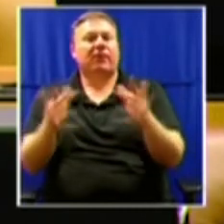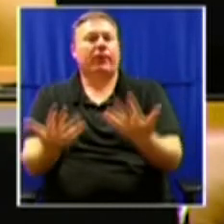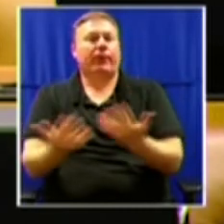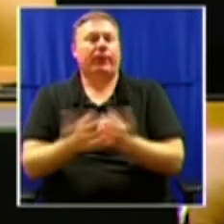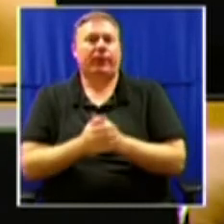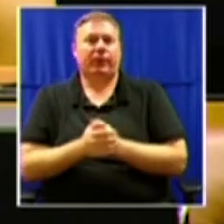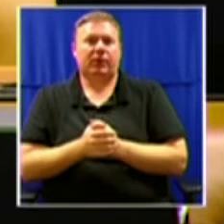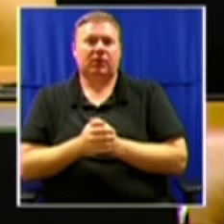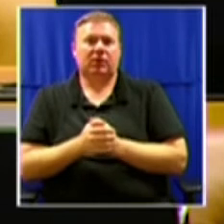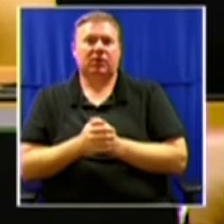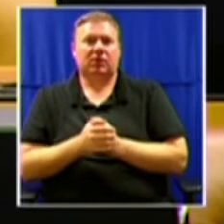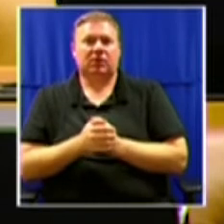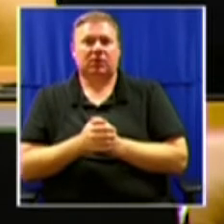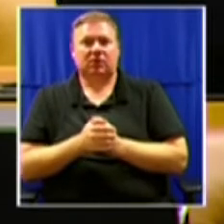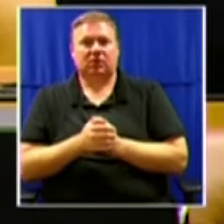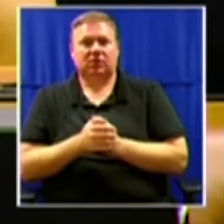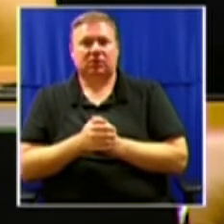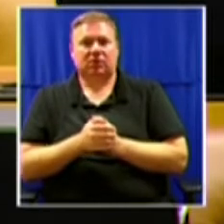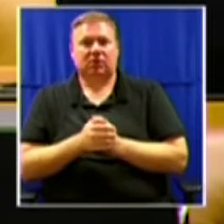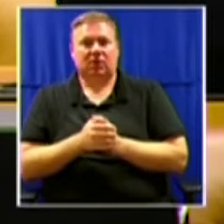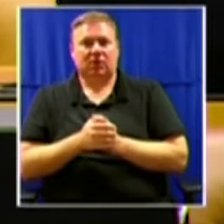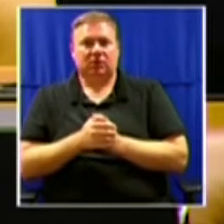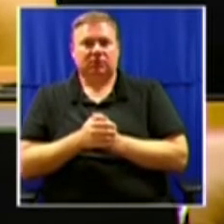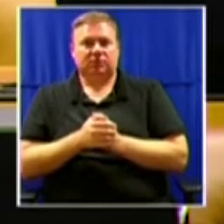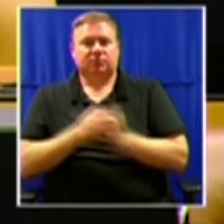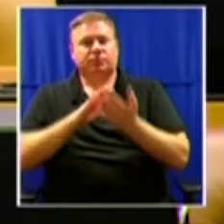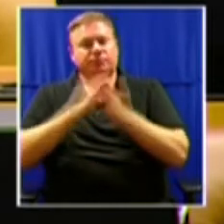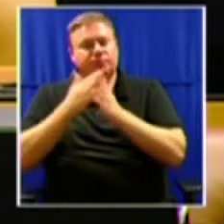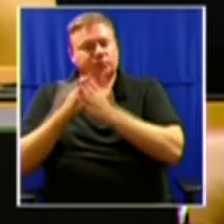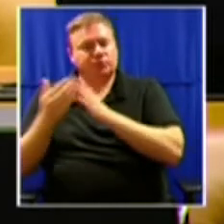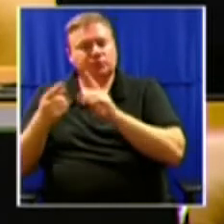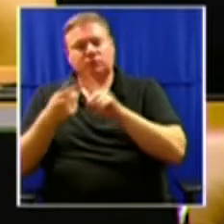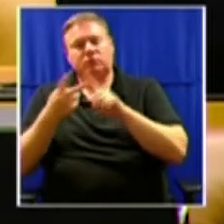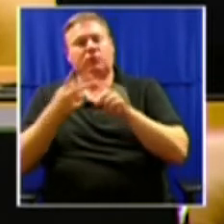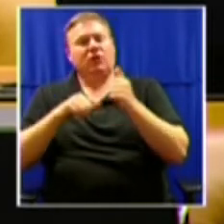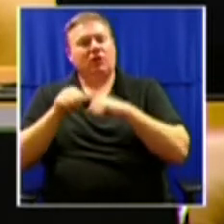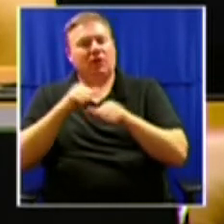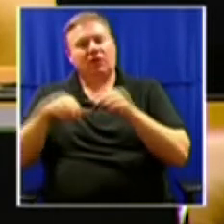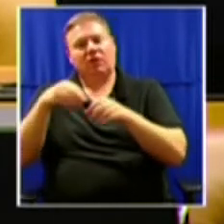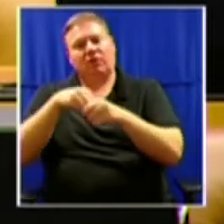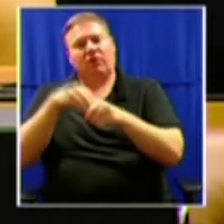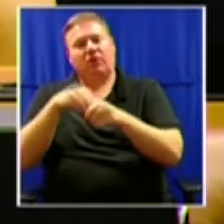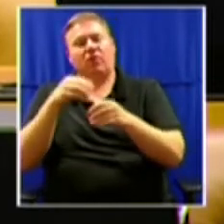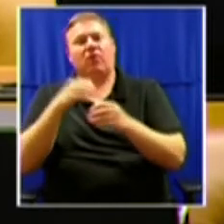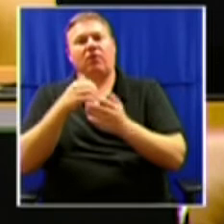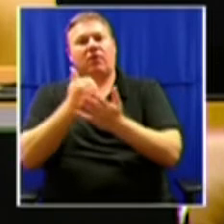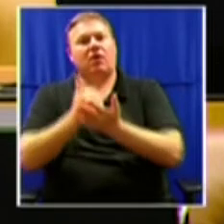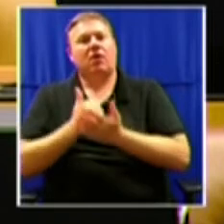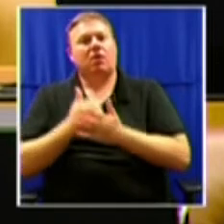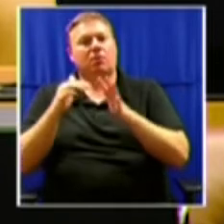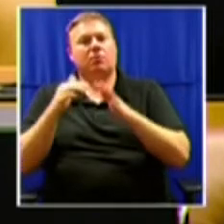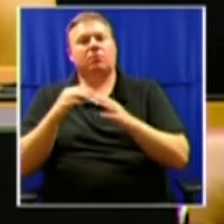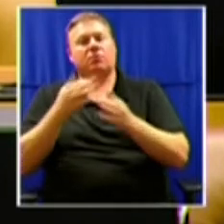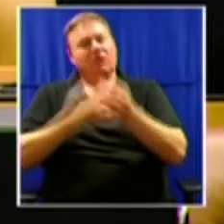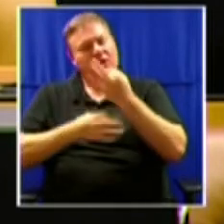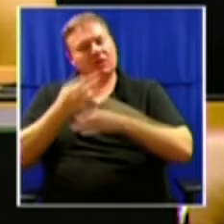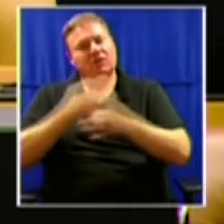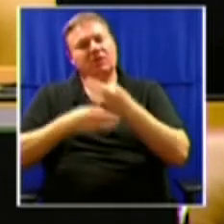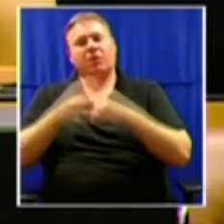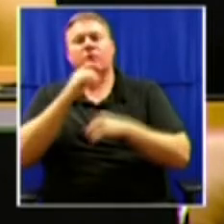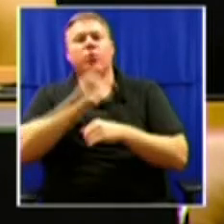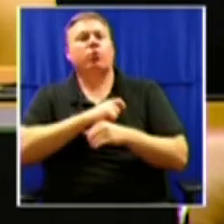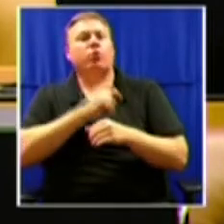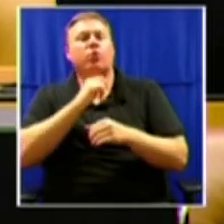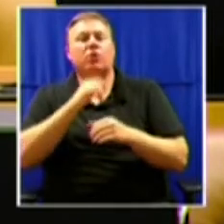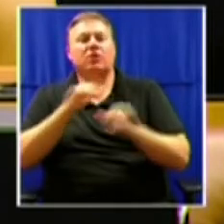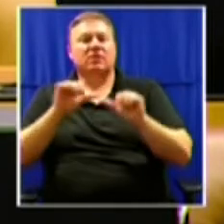to the community and society of South Africa to tell us that. What we